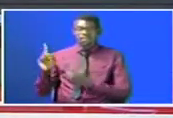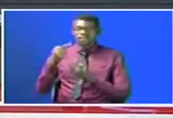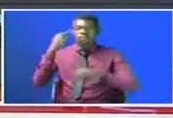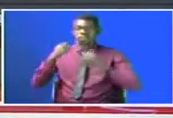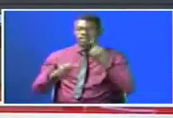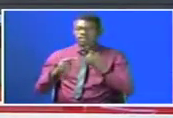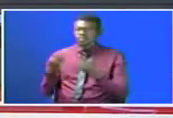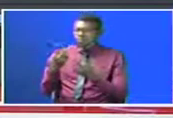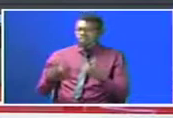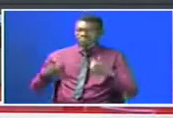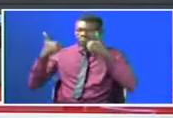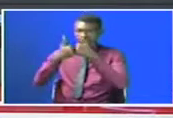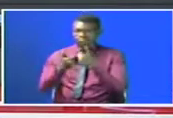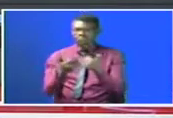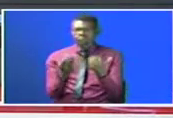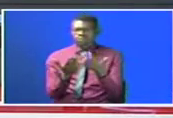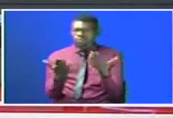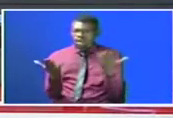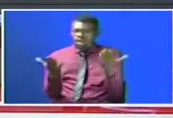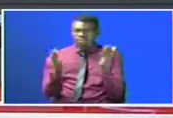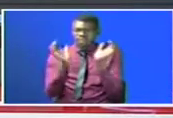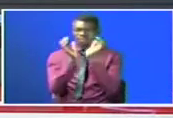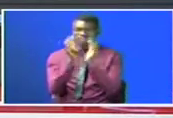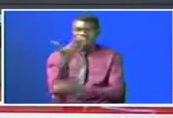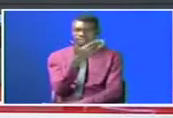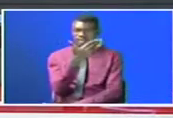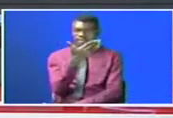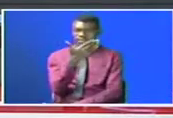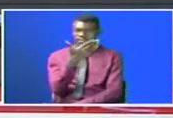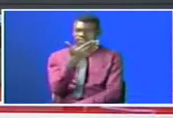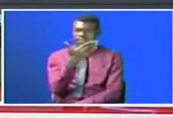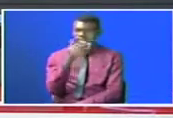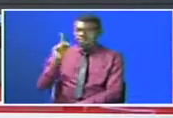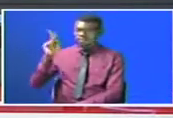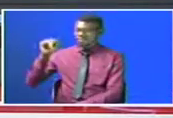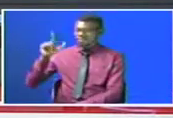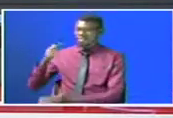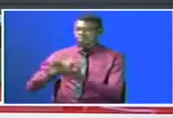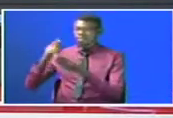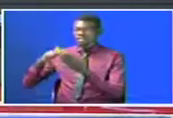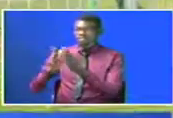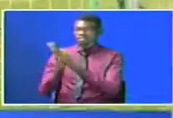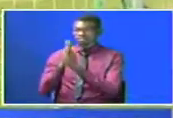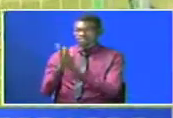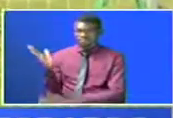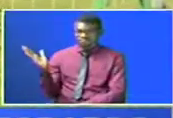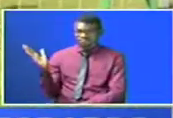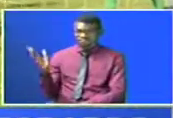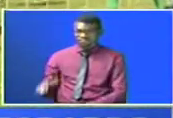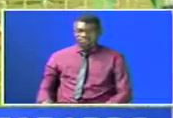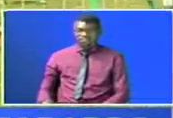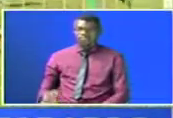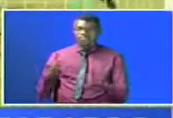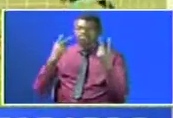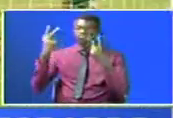win as they clash at the Moi Sports Centre, Kasarani. Jeff Mugire with the KPL weekend preview. Following their